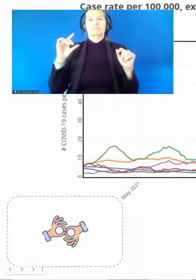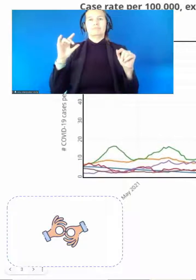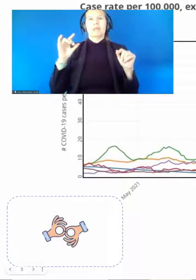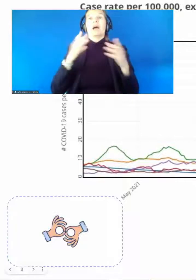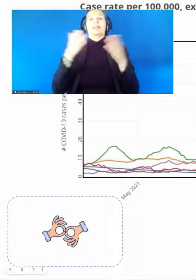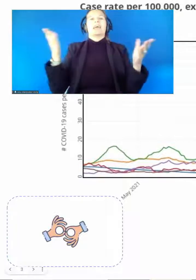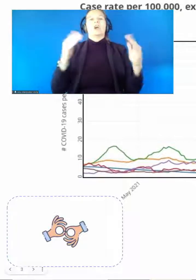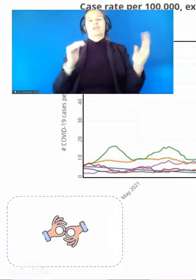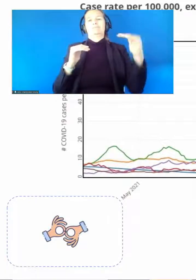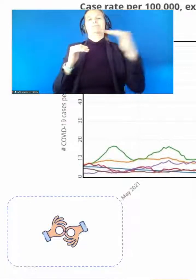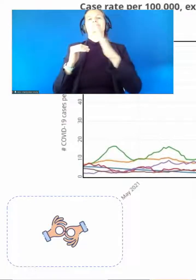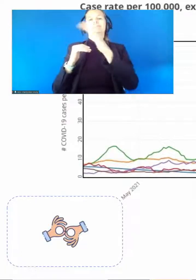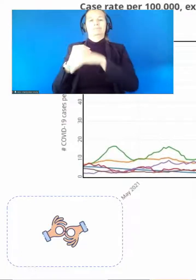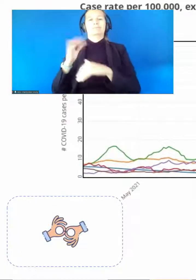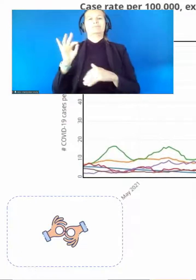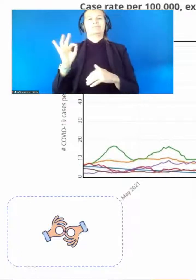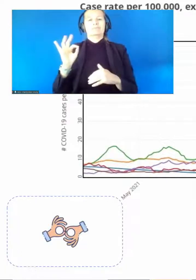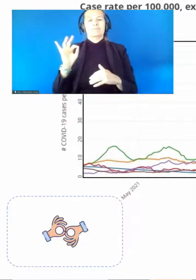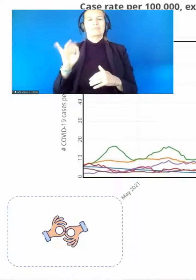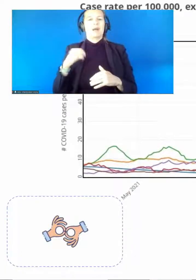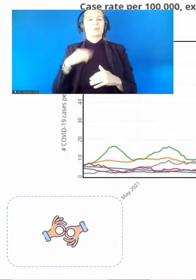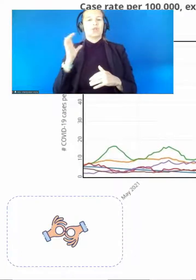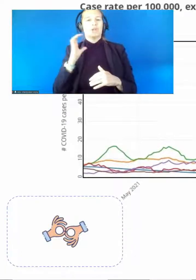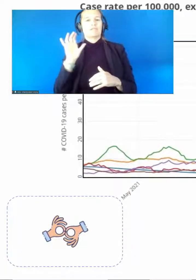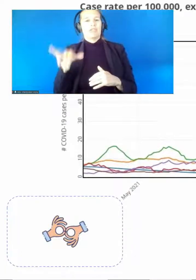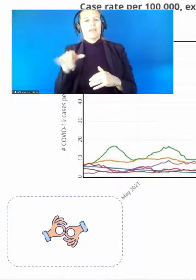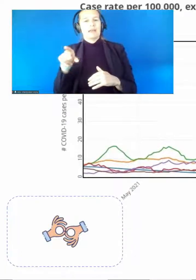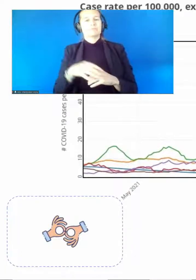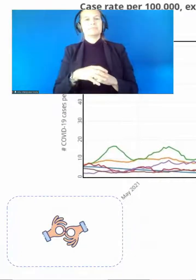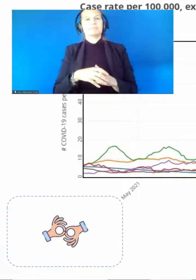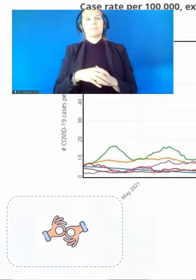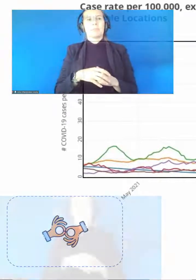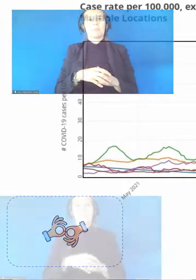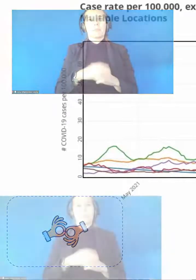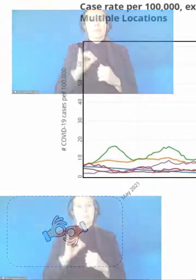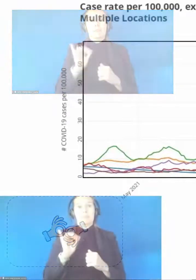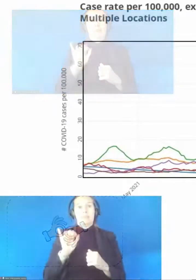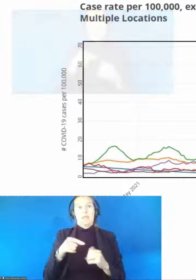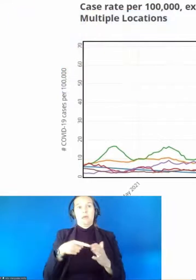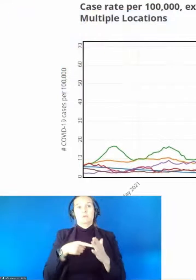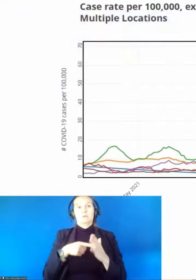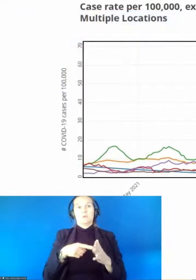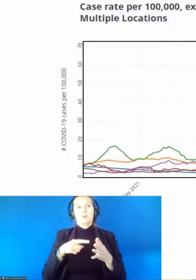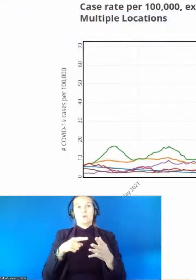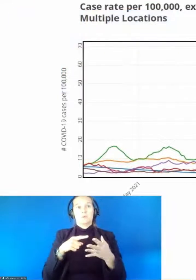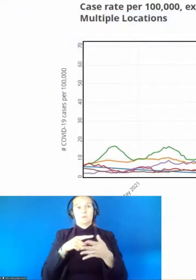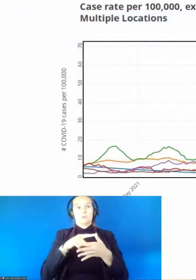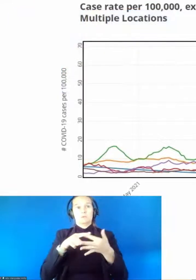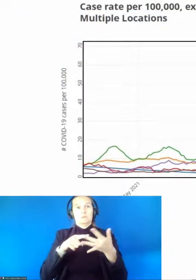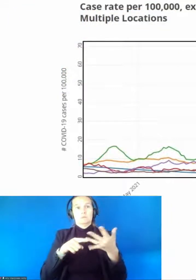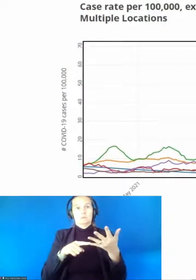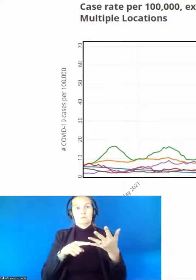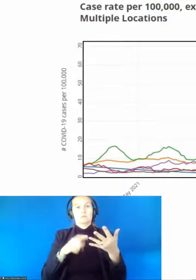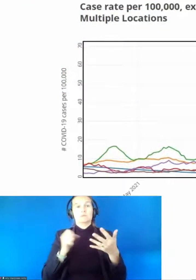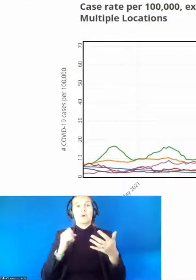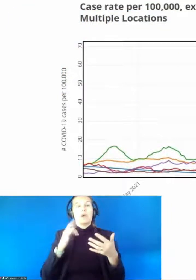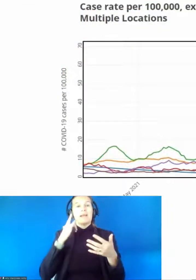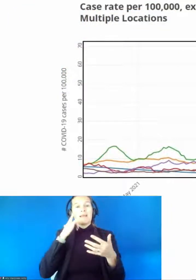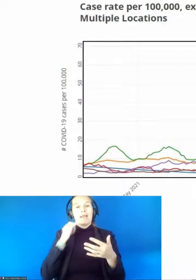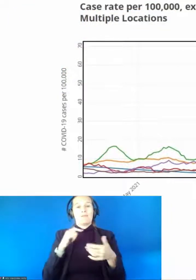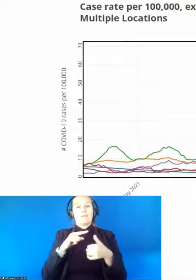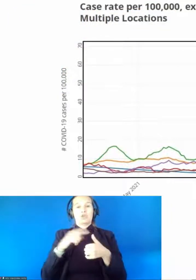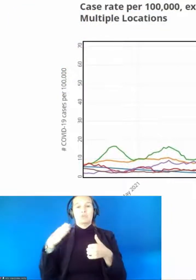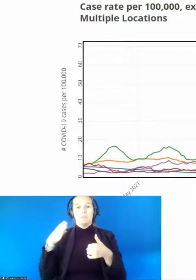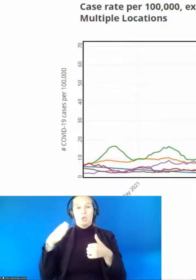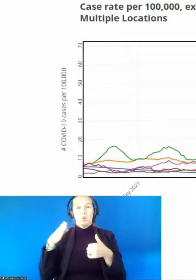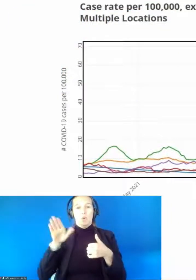Here we go. This is it. That's what I was looking for. And so this shows, so let's see, California is the solid blue line